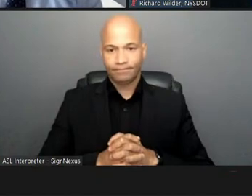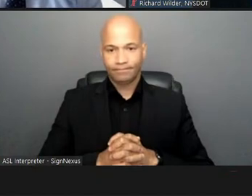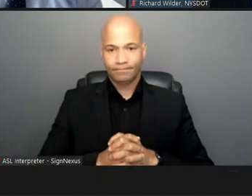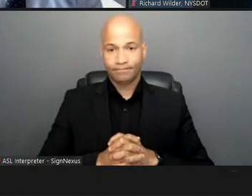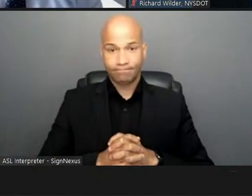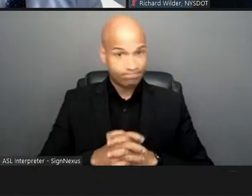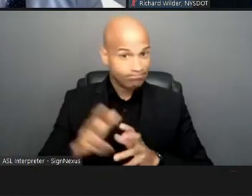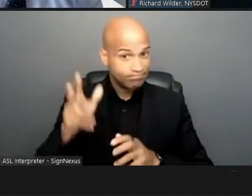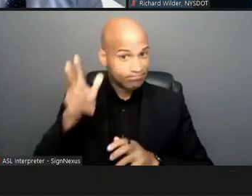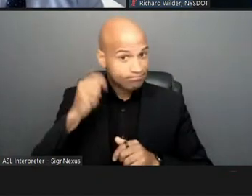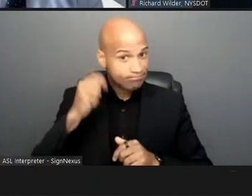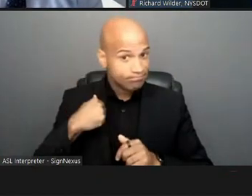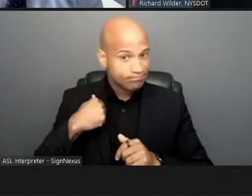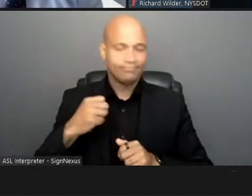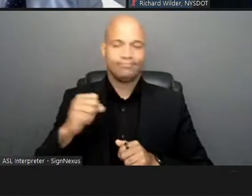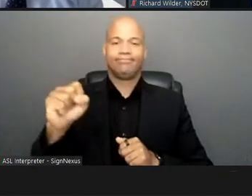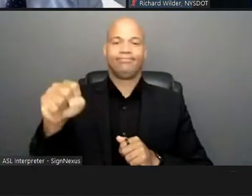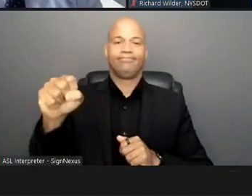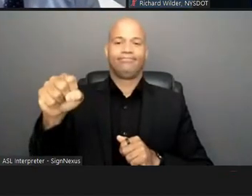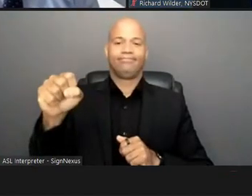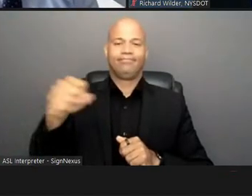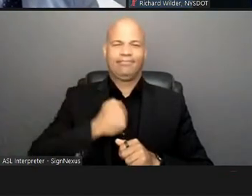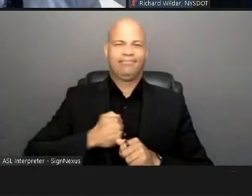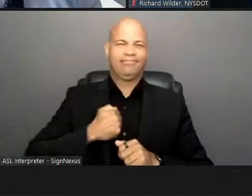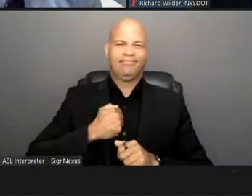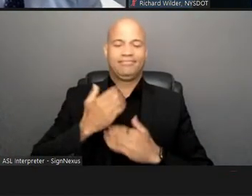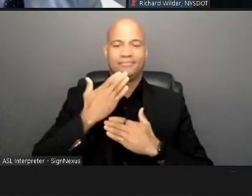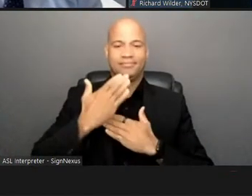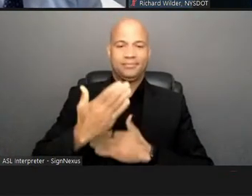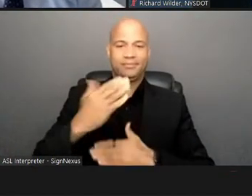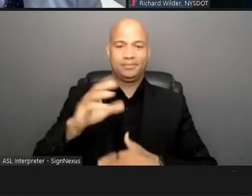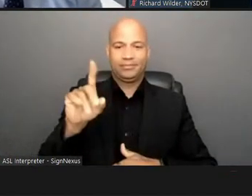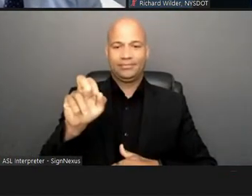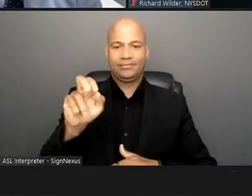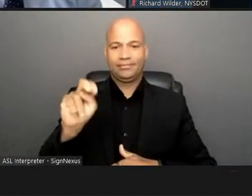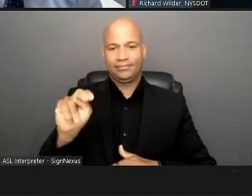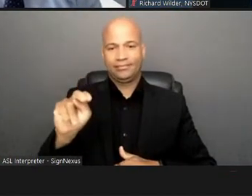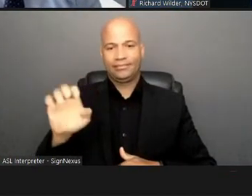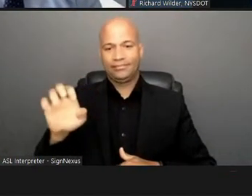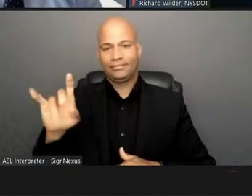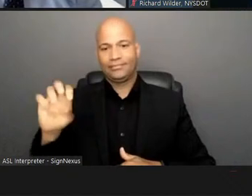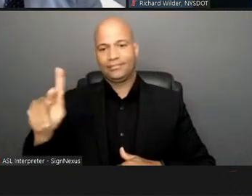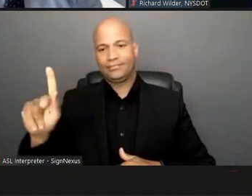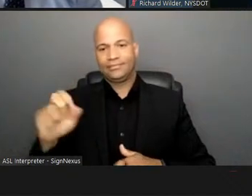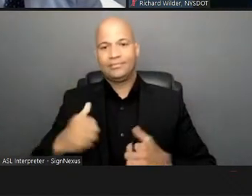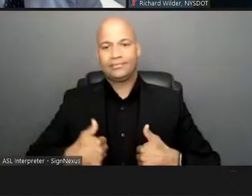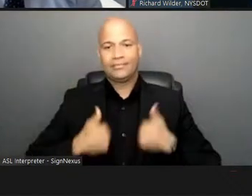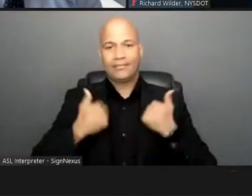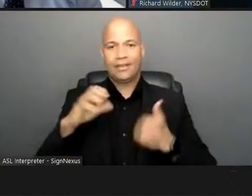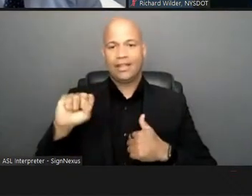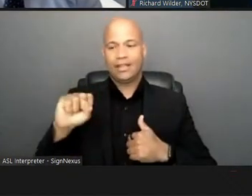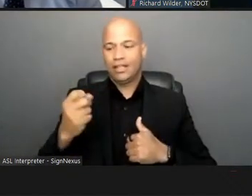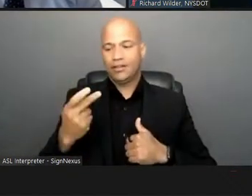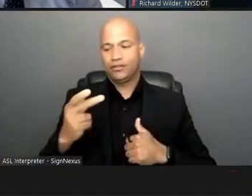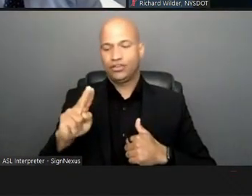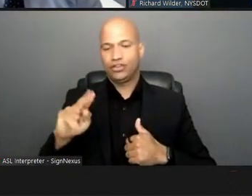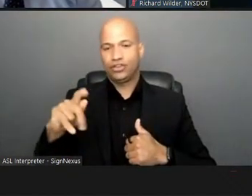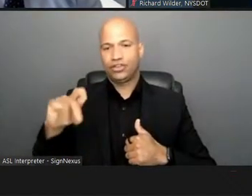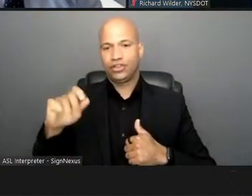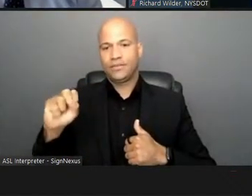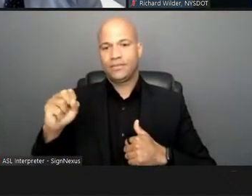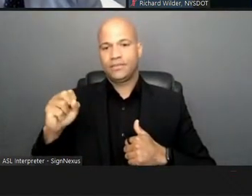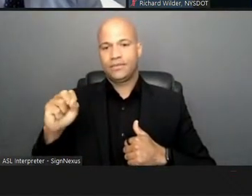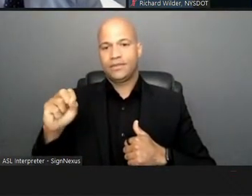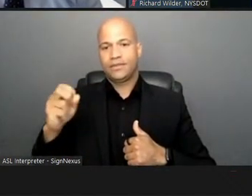can you hear me yes we can sorry uh good morning my name is Dan Ekman I live in Sheepshead Bay Brooklyn I'm a native New Yorker I'm a